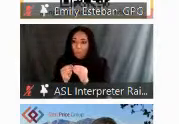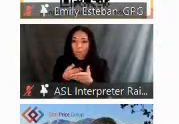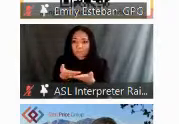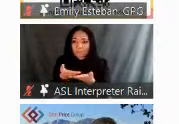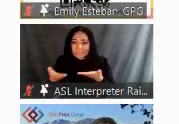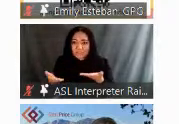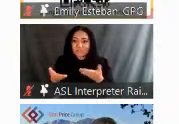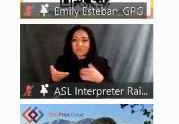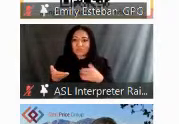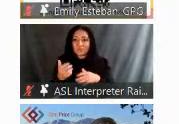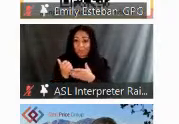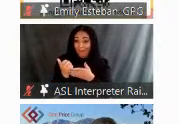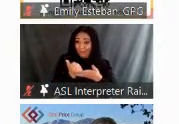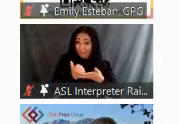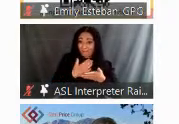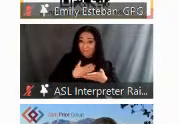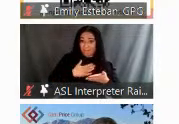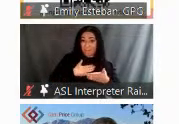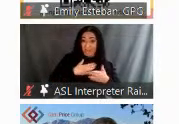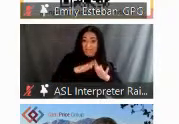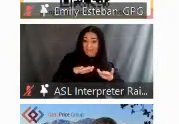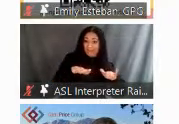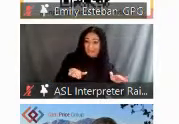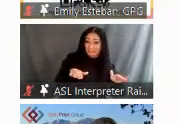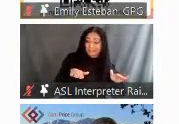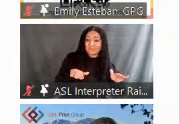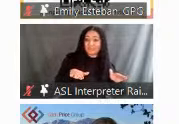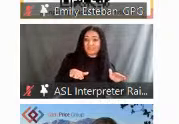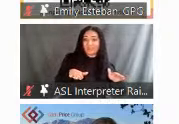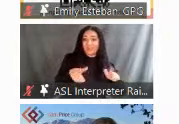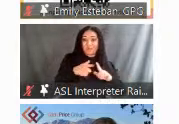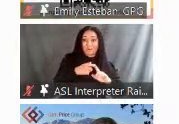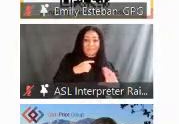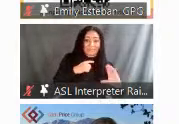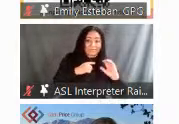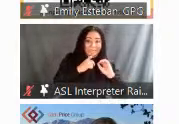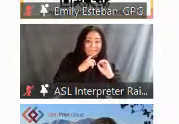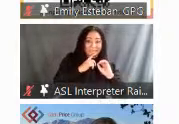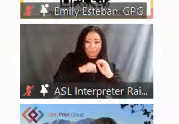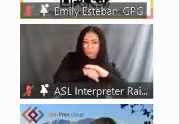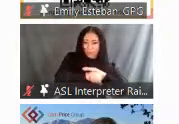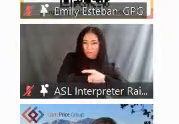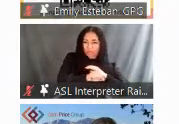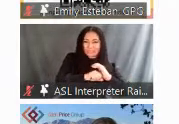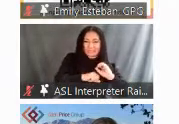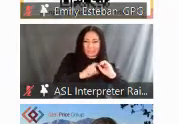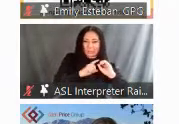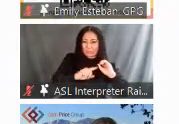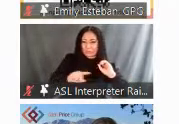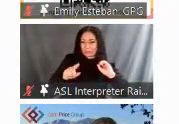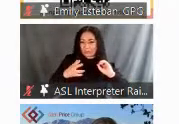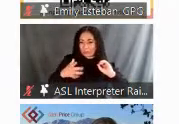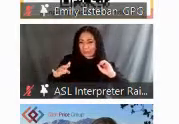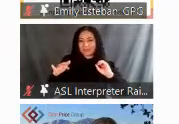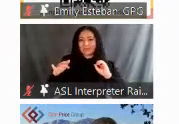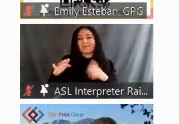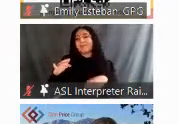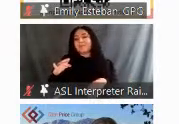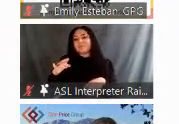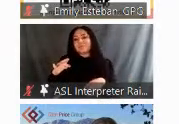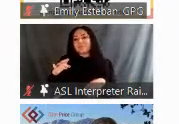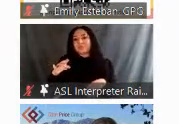supply to help my kids. And they are from 0 to whatever age the Head Start is giving to me.